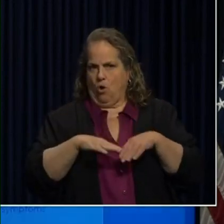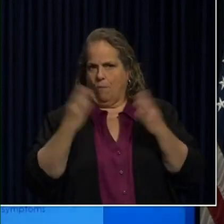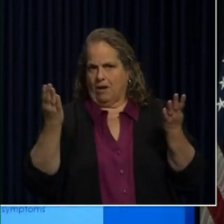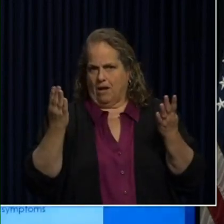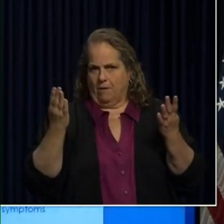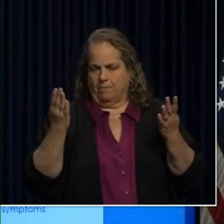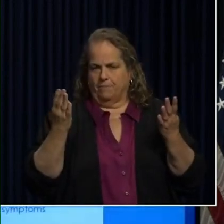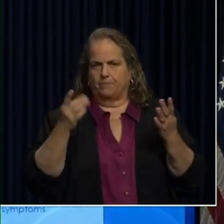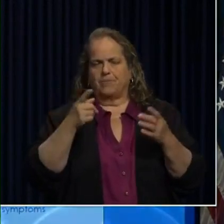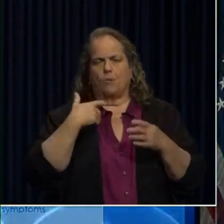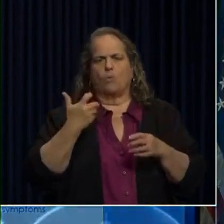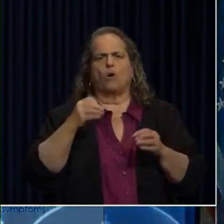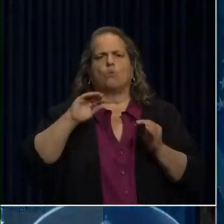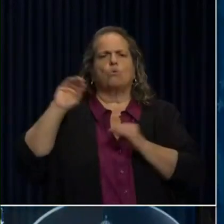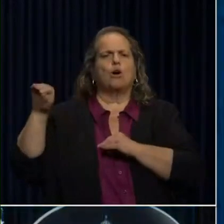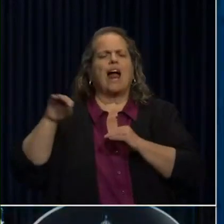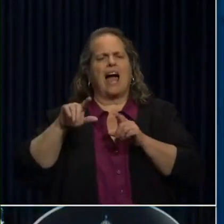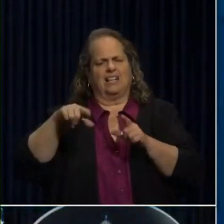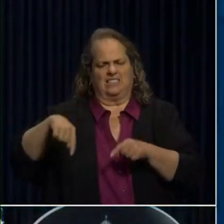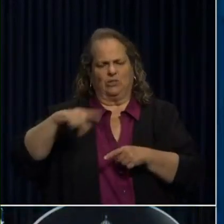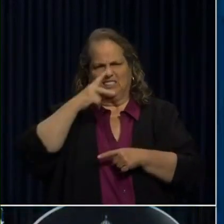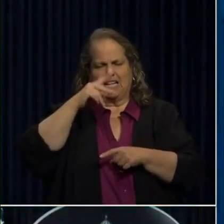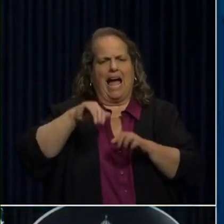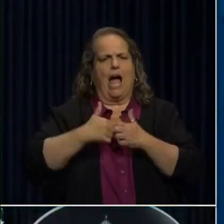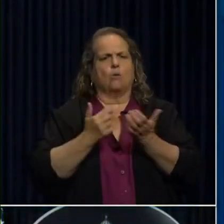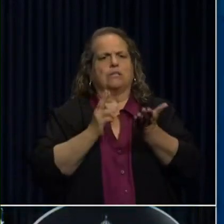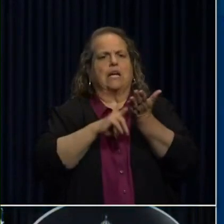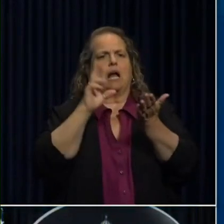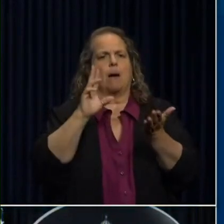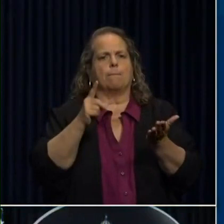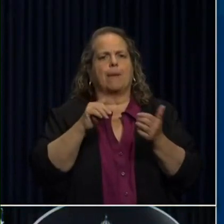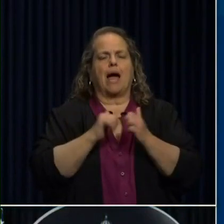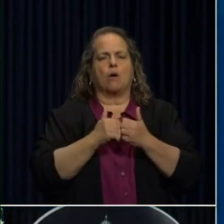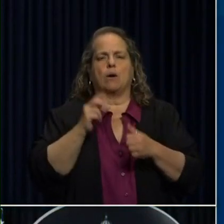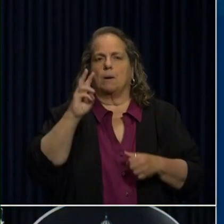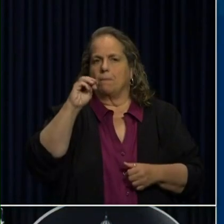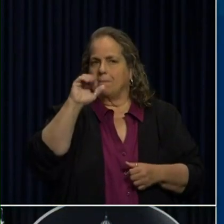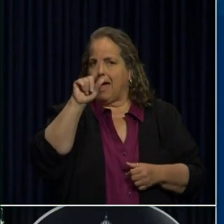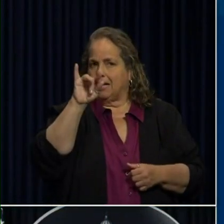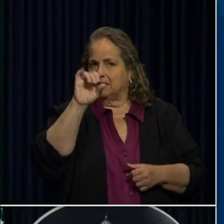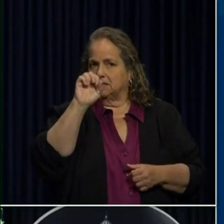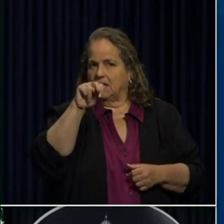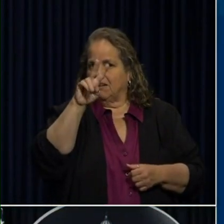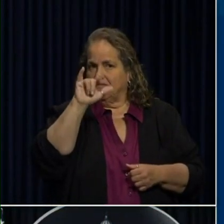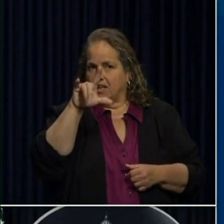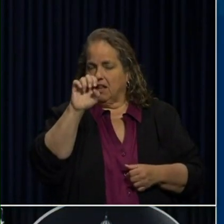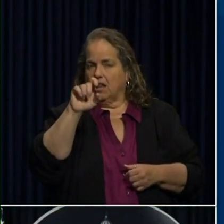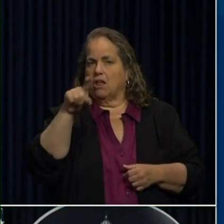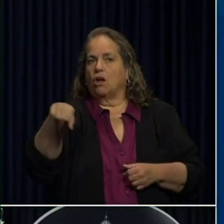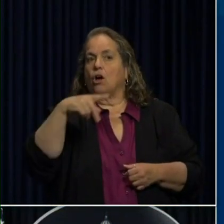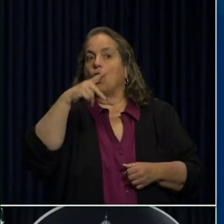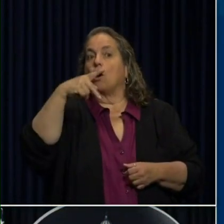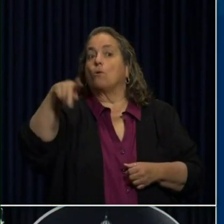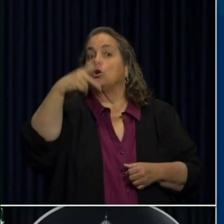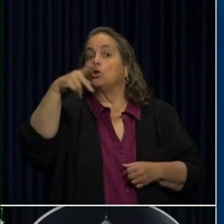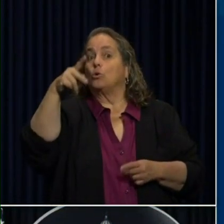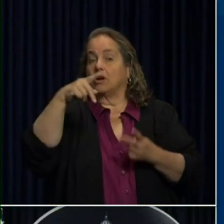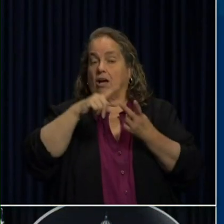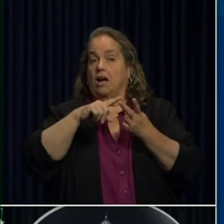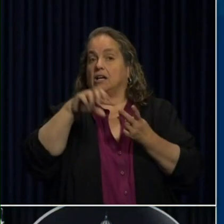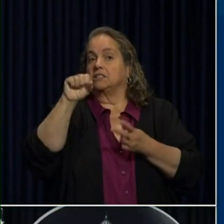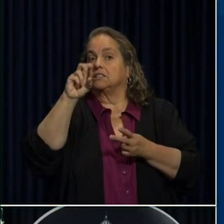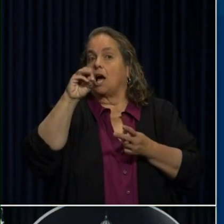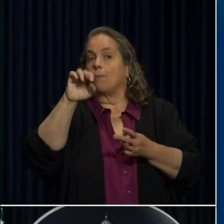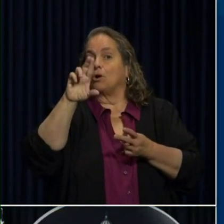put up how to sign up for them, that is Madisonville, Paducah, Somerset,